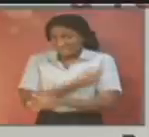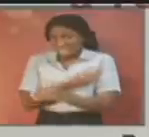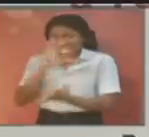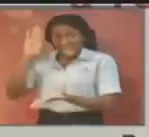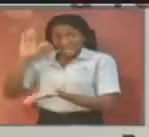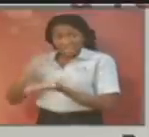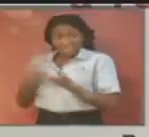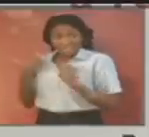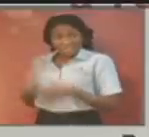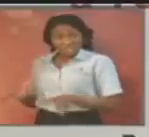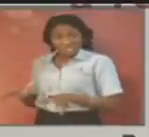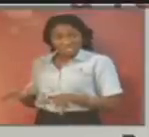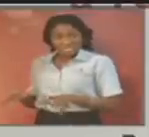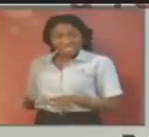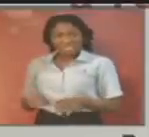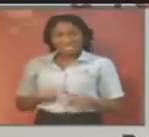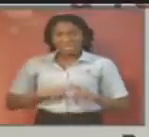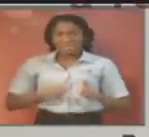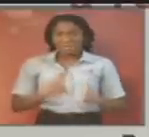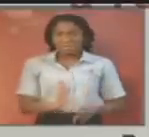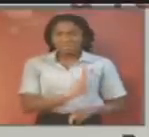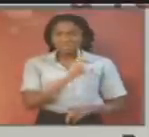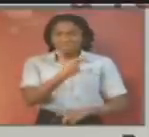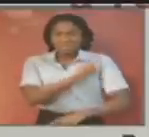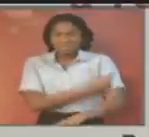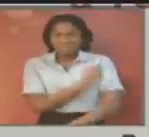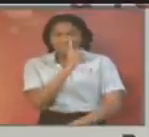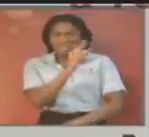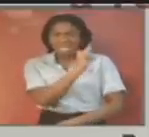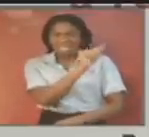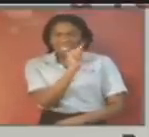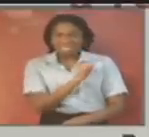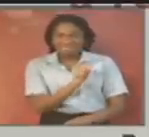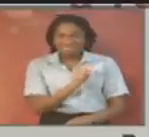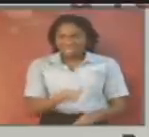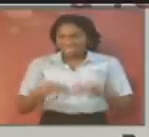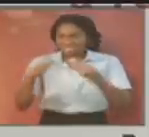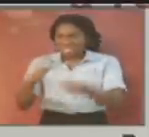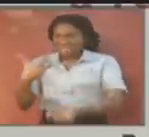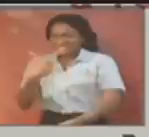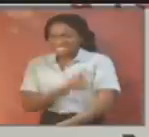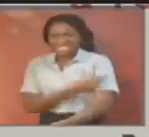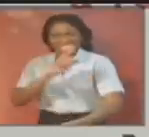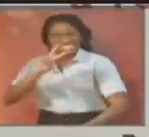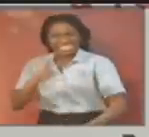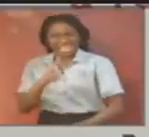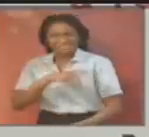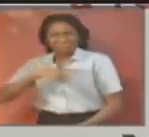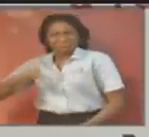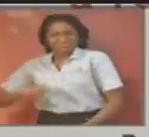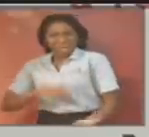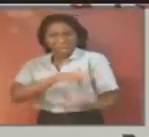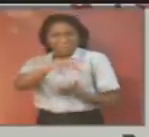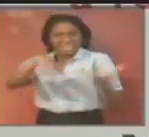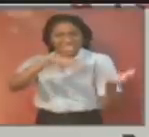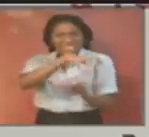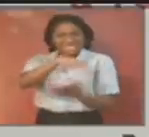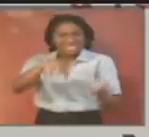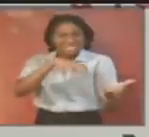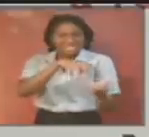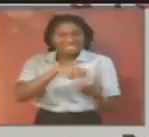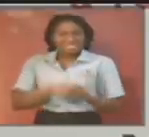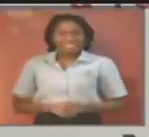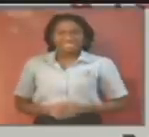dose of one type and a second dose of another type. Now, it is, in terms of early research, it is suggesting that there may